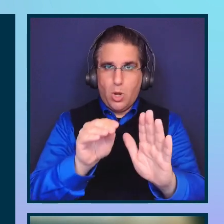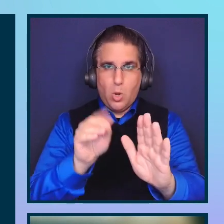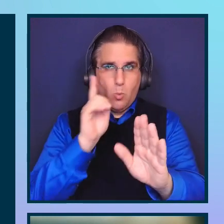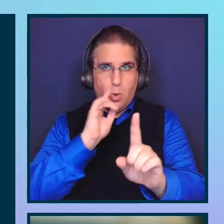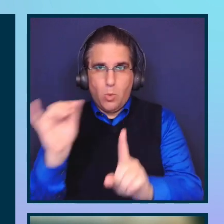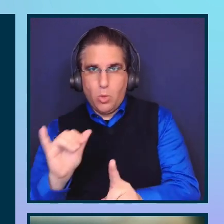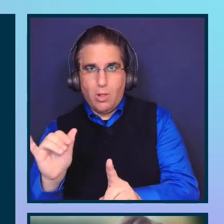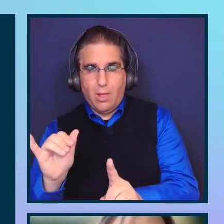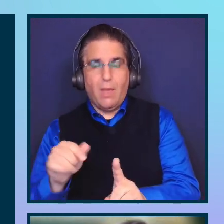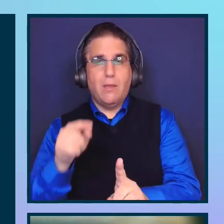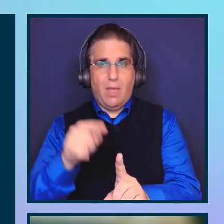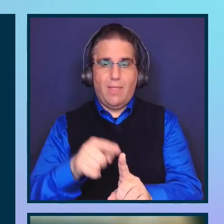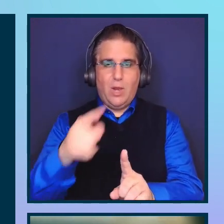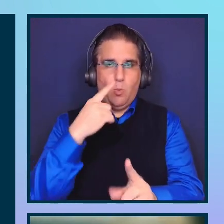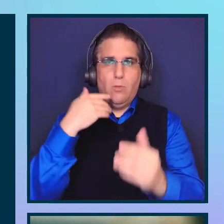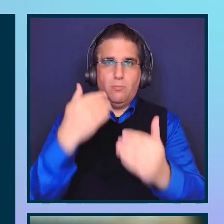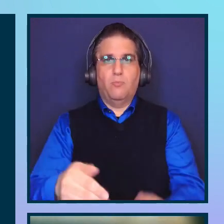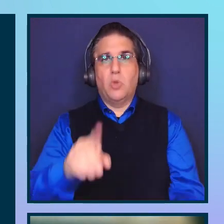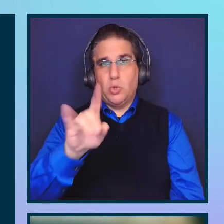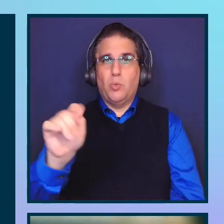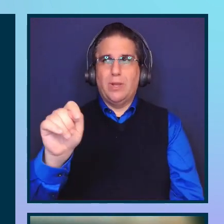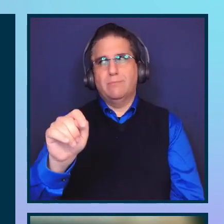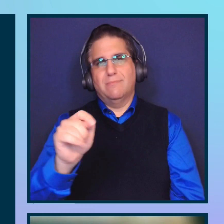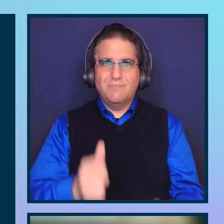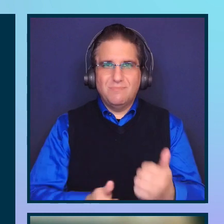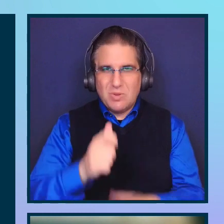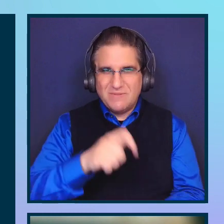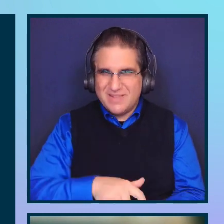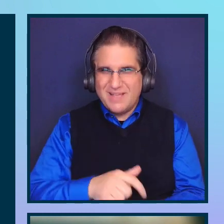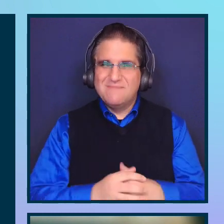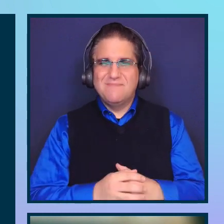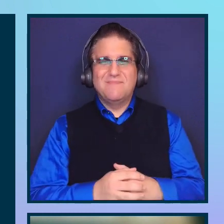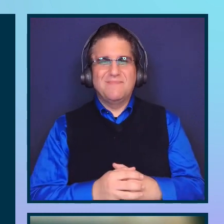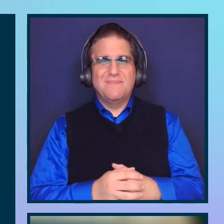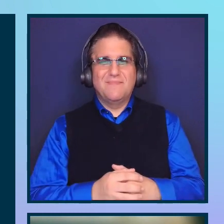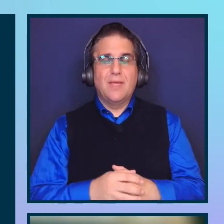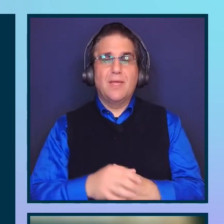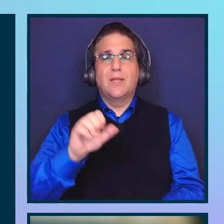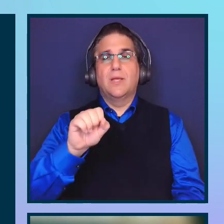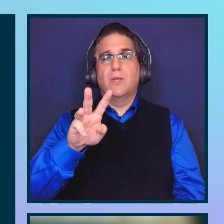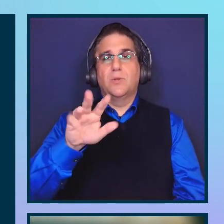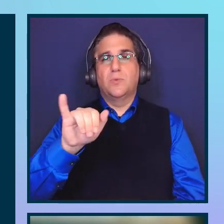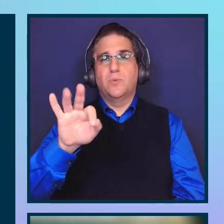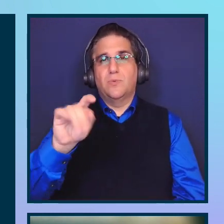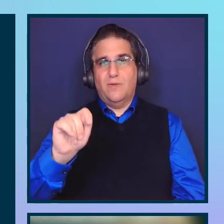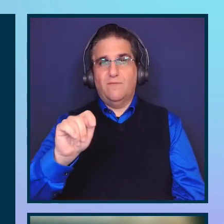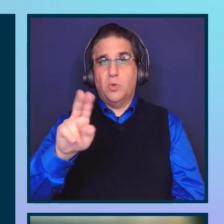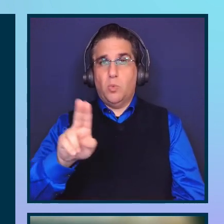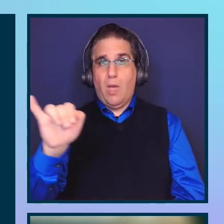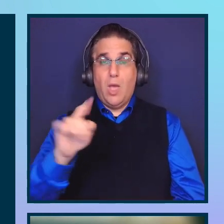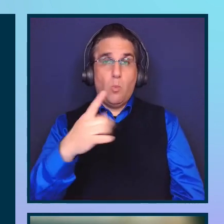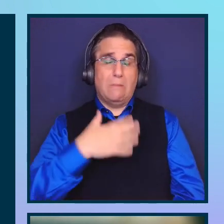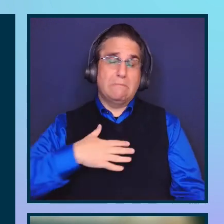will do it, at least mostly. And Swiftui, one of my most favorite things about it